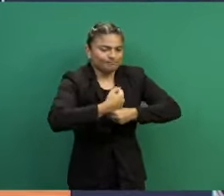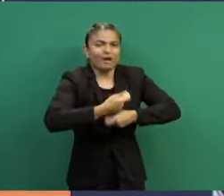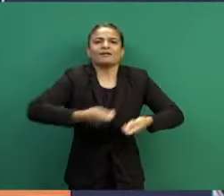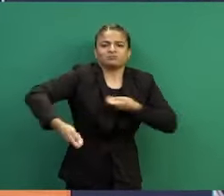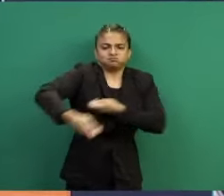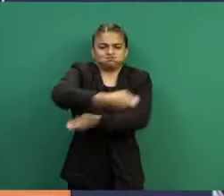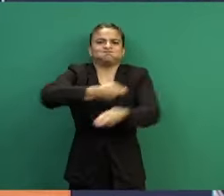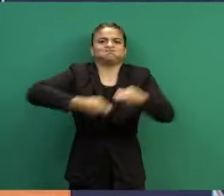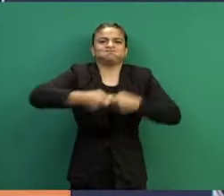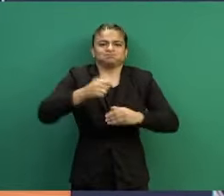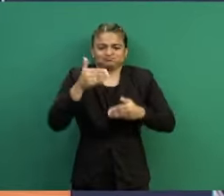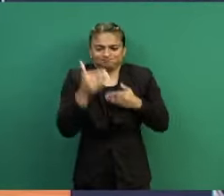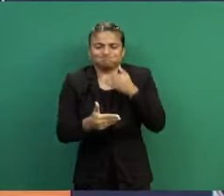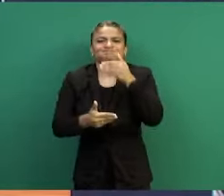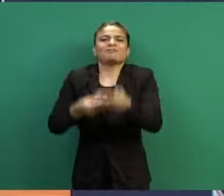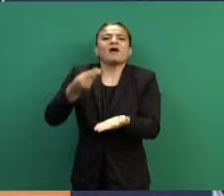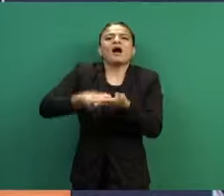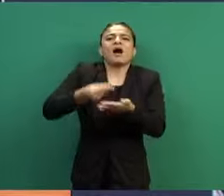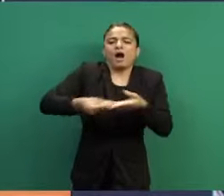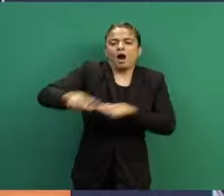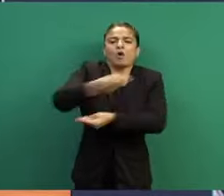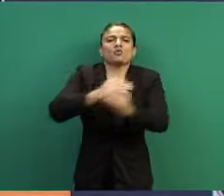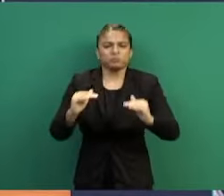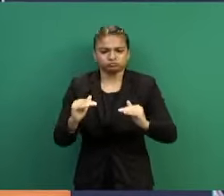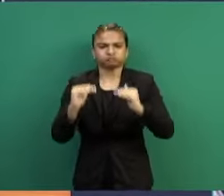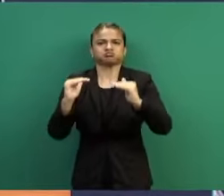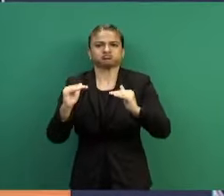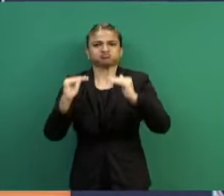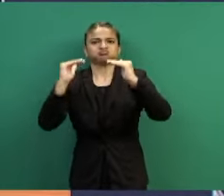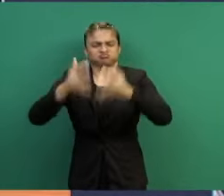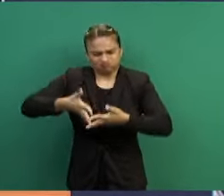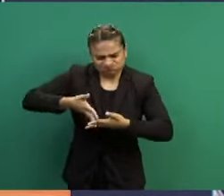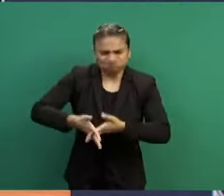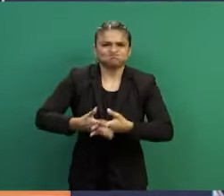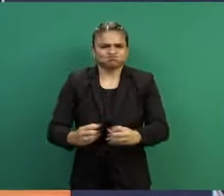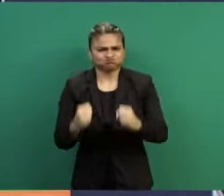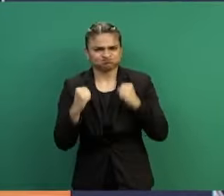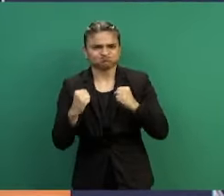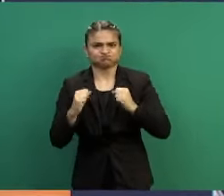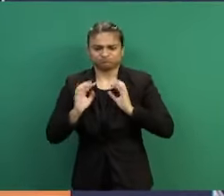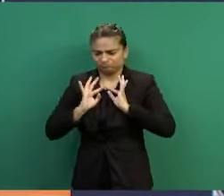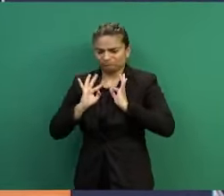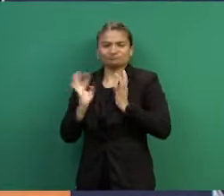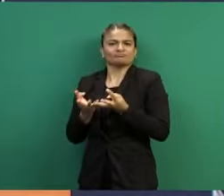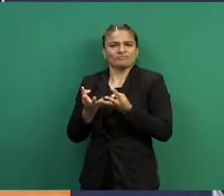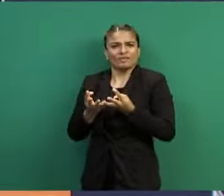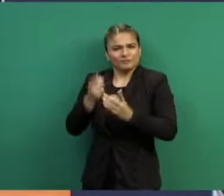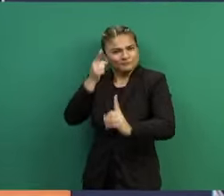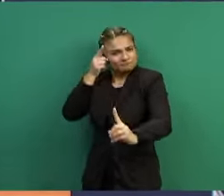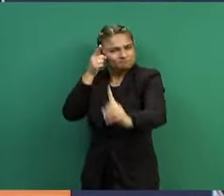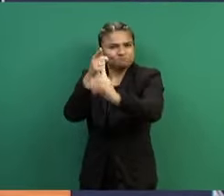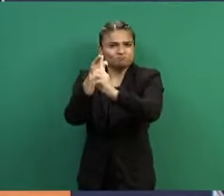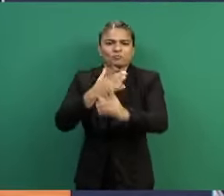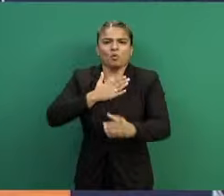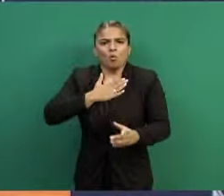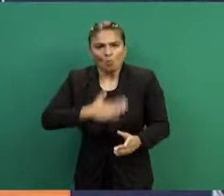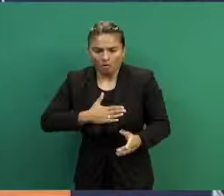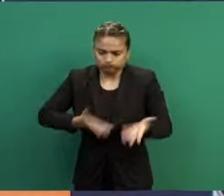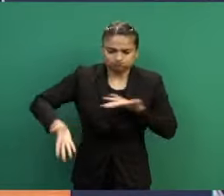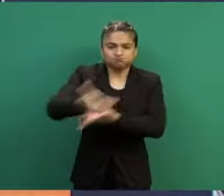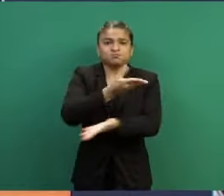would strengthen monetary policy effectiveness and its effectiveness and its transmission to the